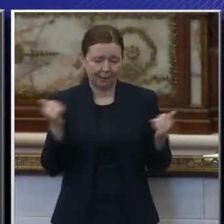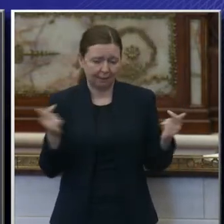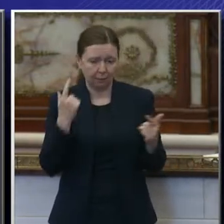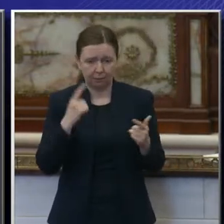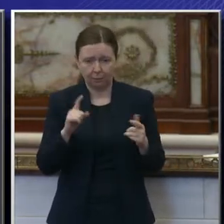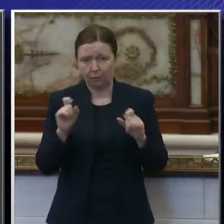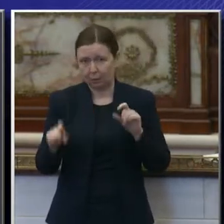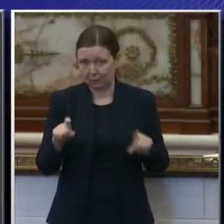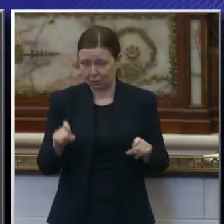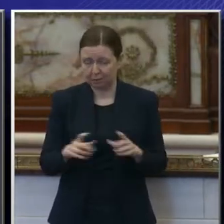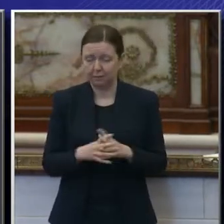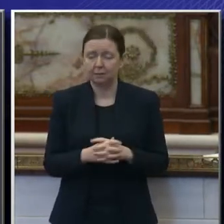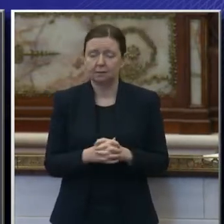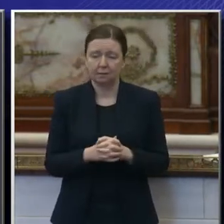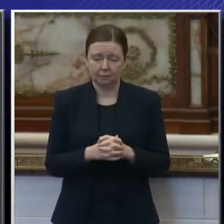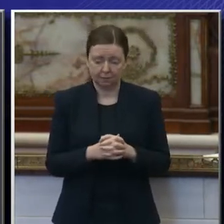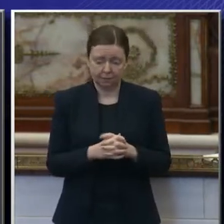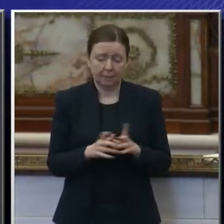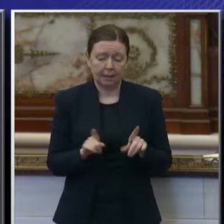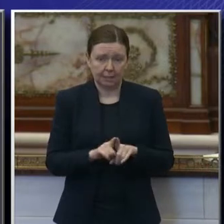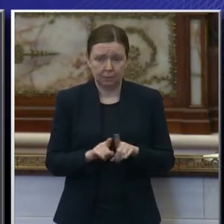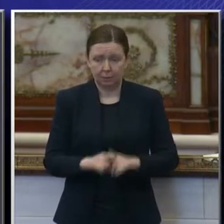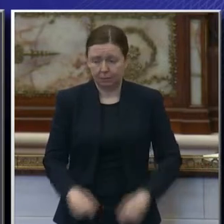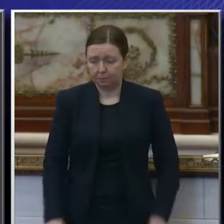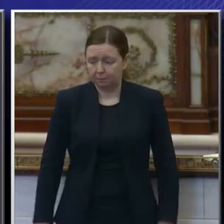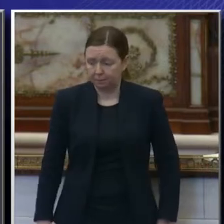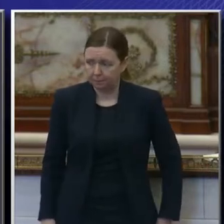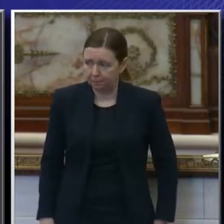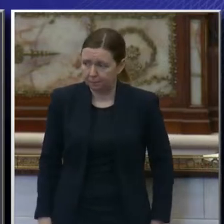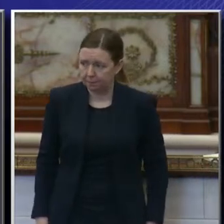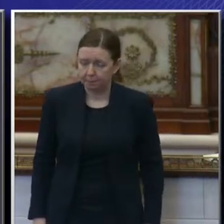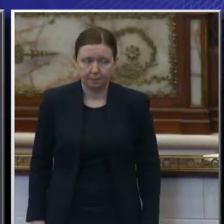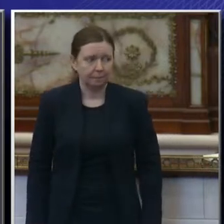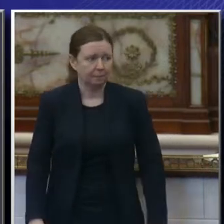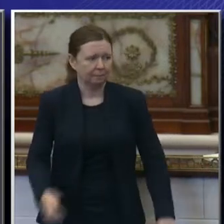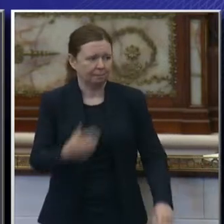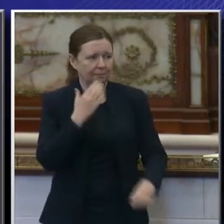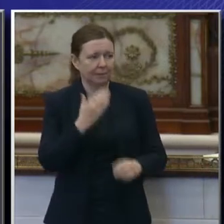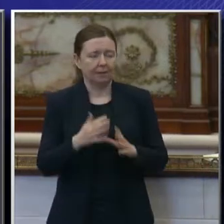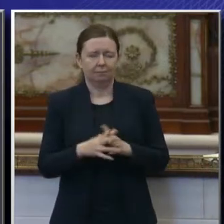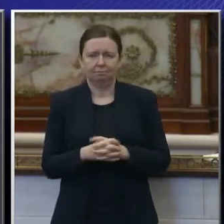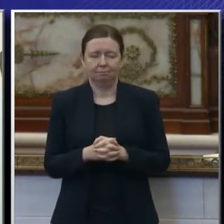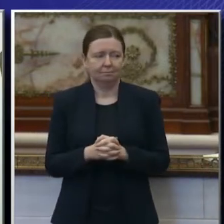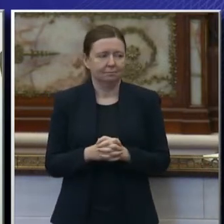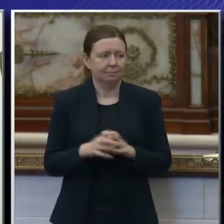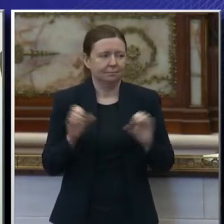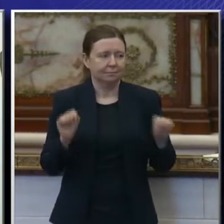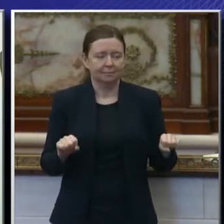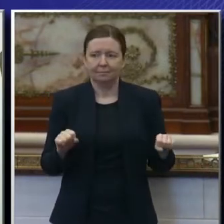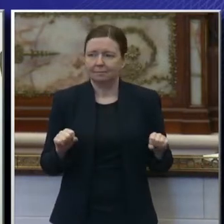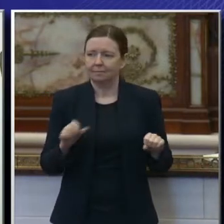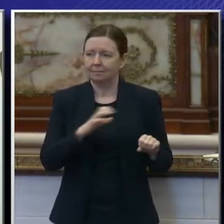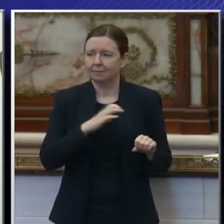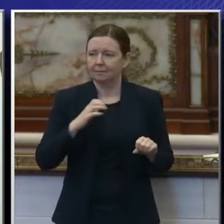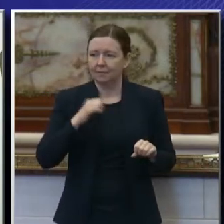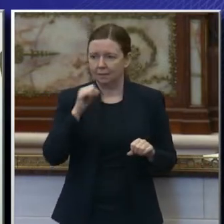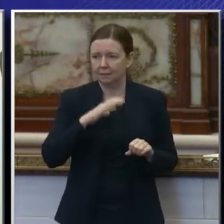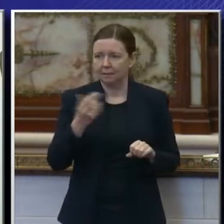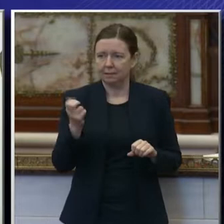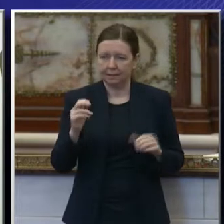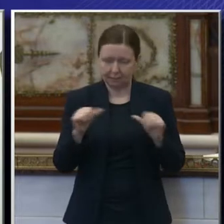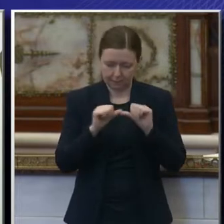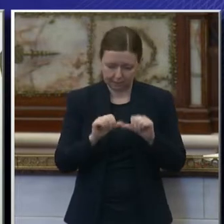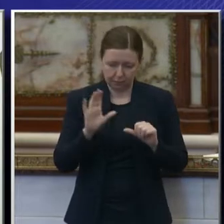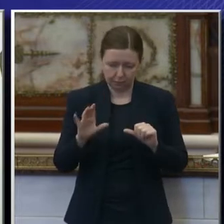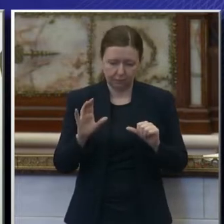the questions as well. Thank you, Councilmember Johnson. Councilmember Heenan, please continue